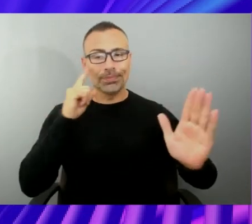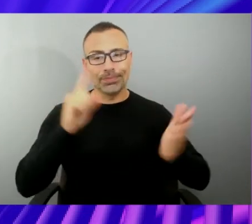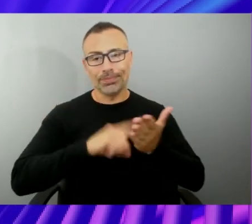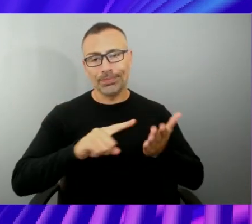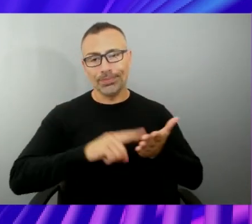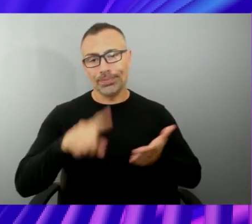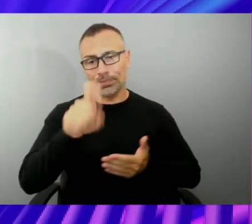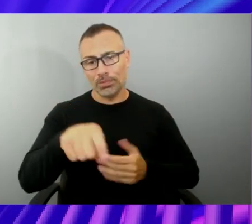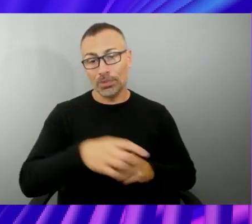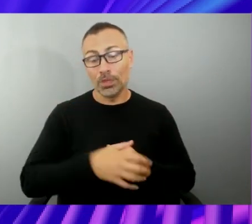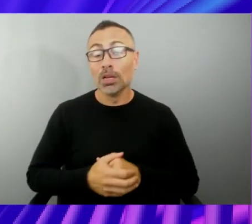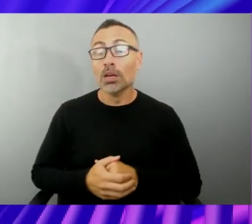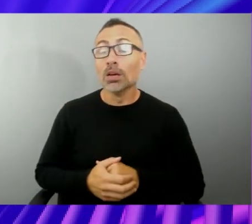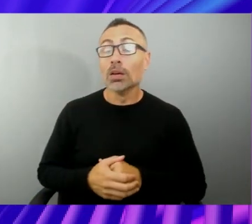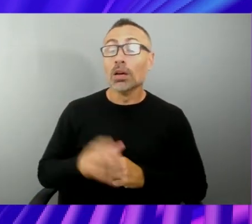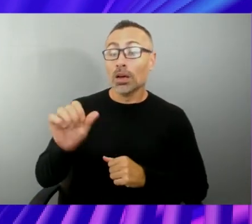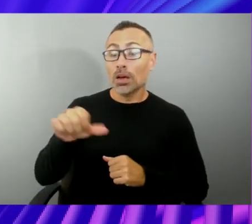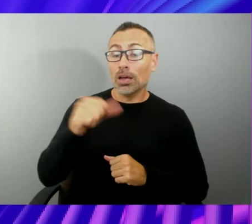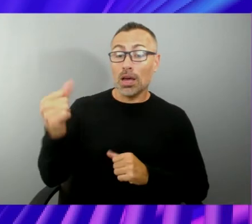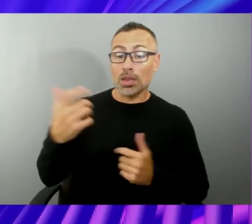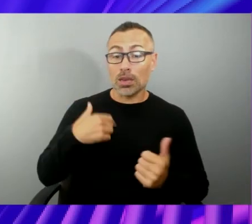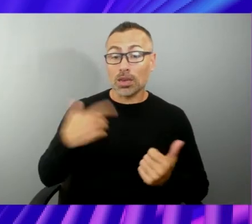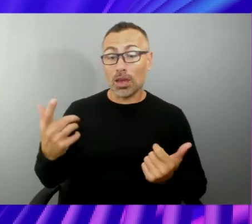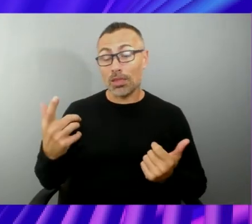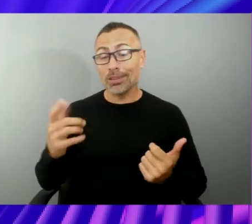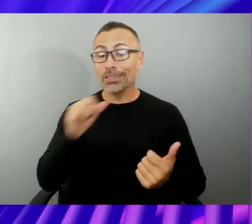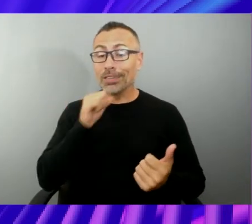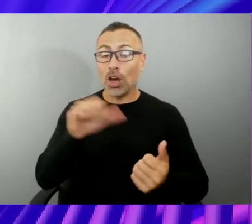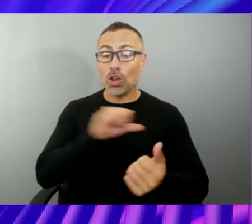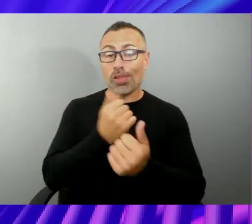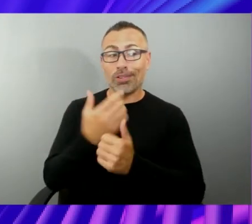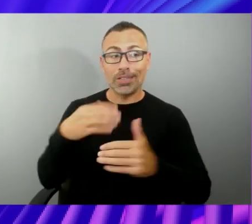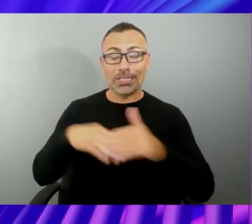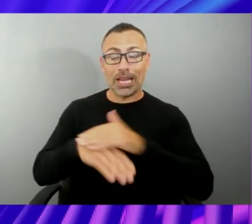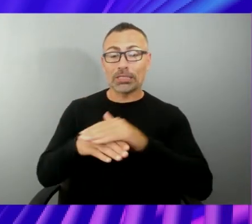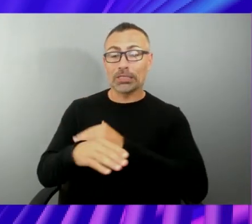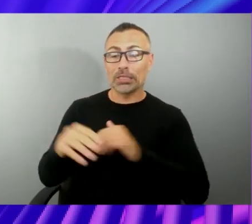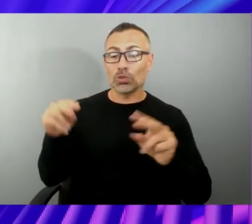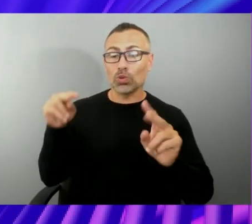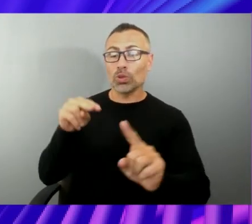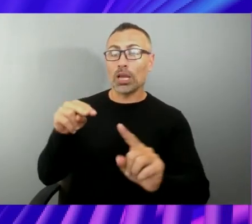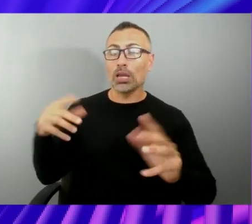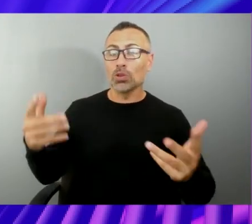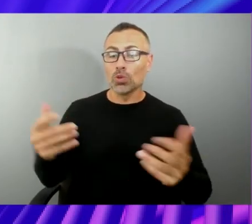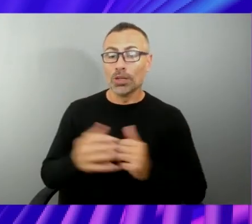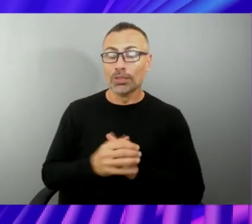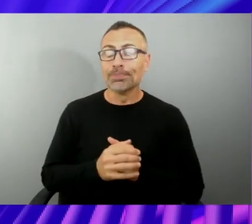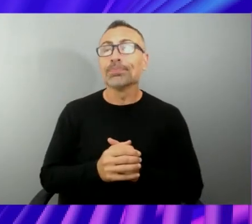unauthorized access or method of unauthorized access I want to take a look at is where,